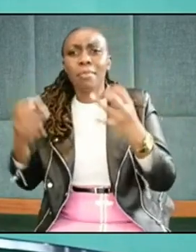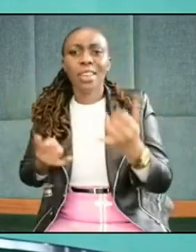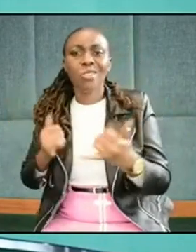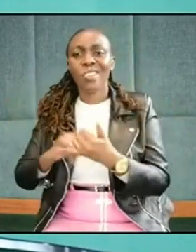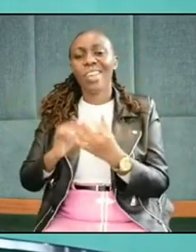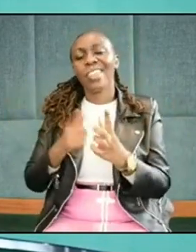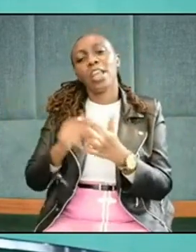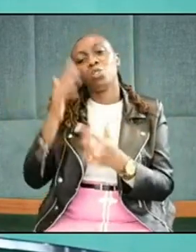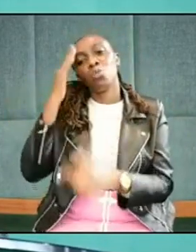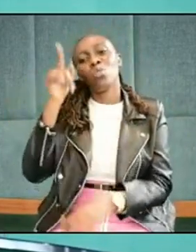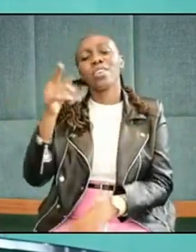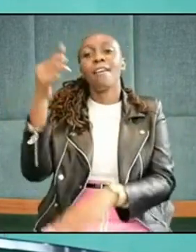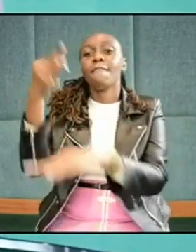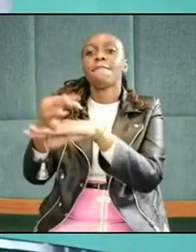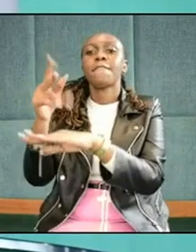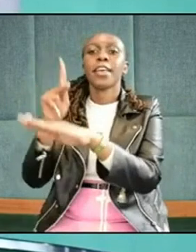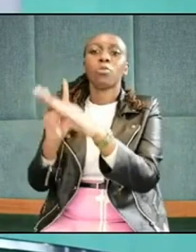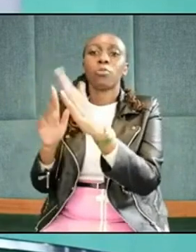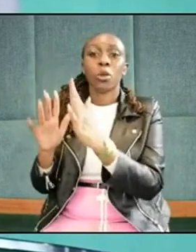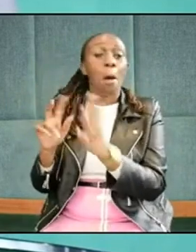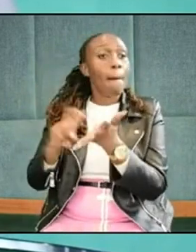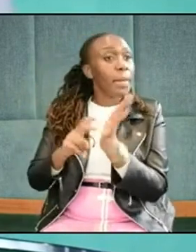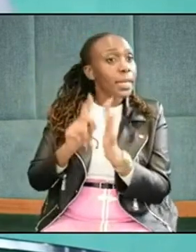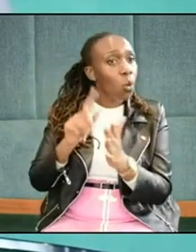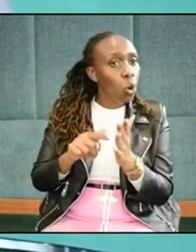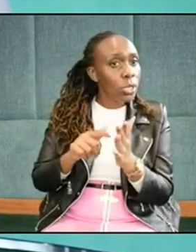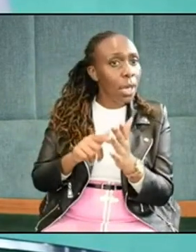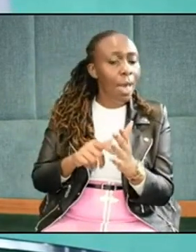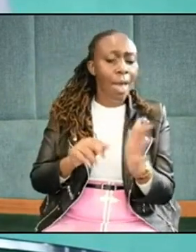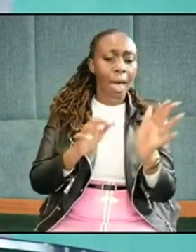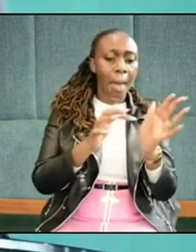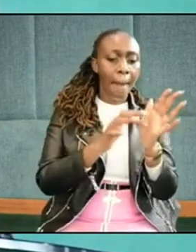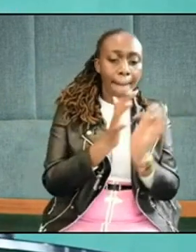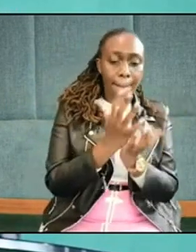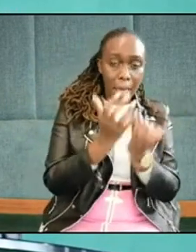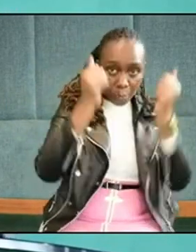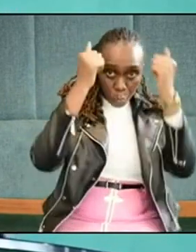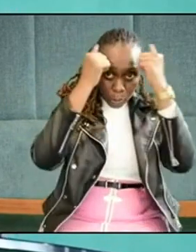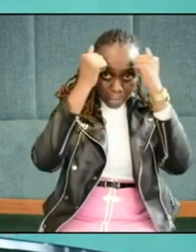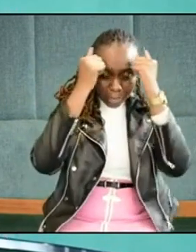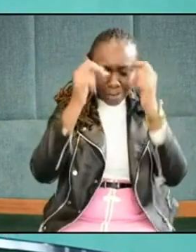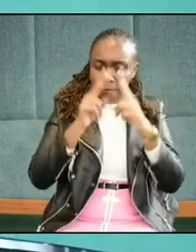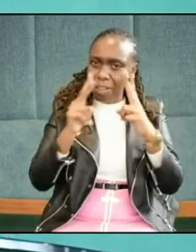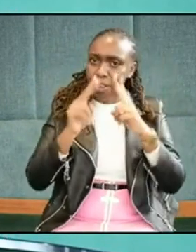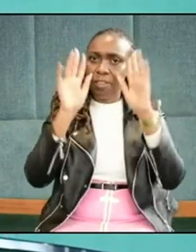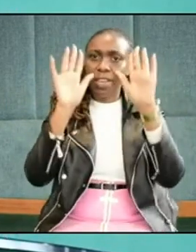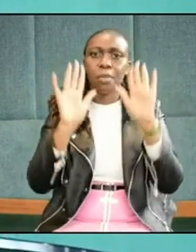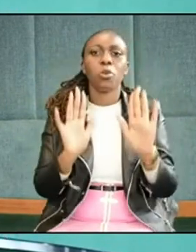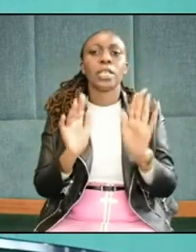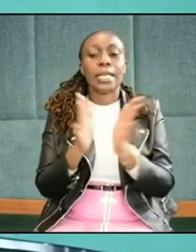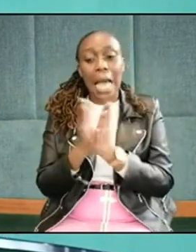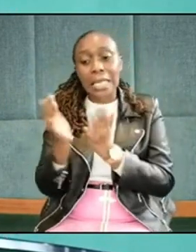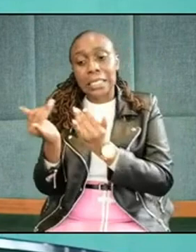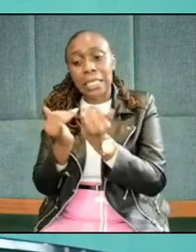prophet of God. Therefore, Bible study and Sabbath school are crucial for you and for